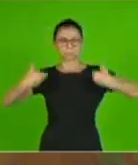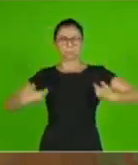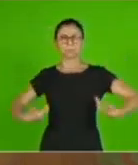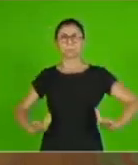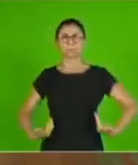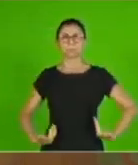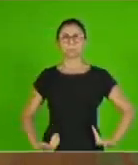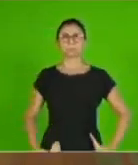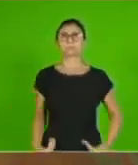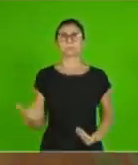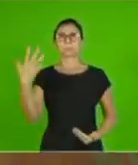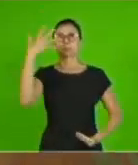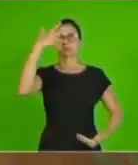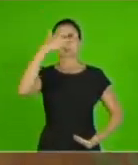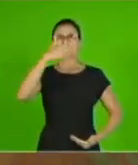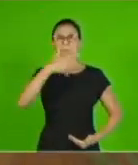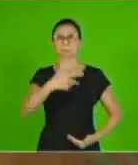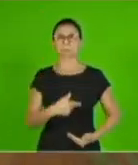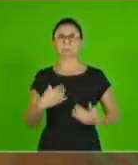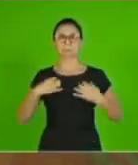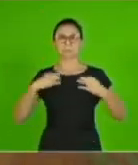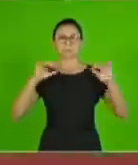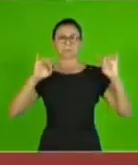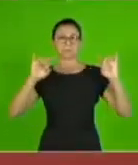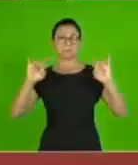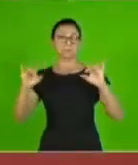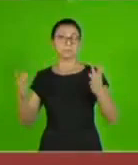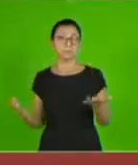their prince and the chosen one.